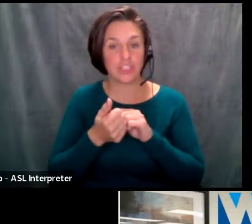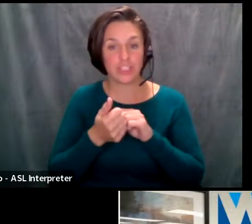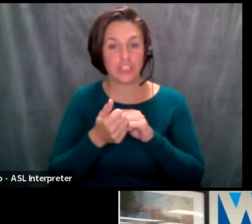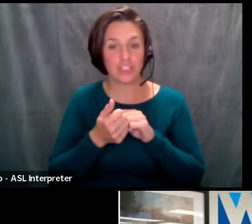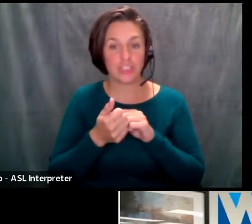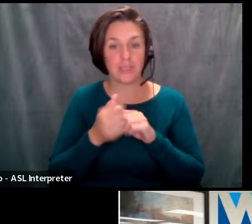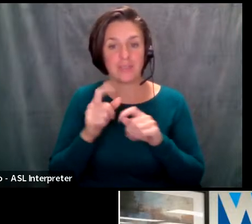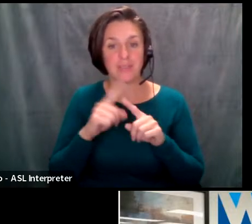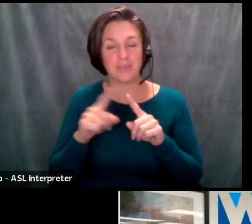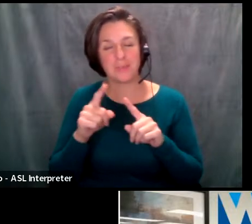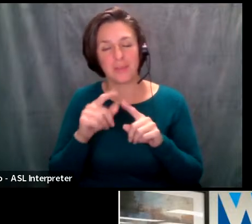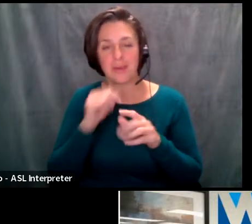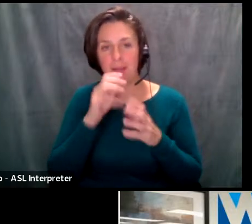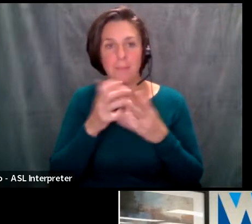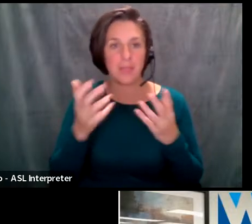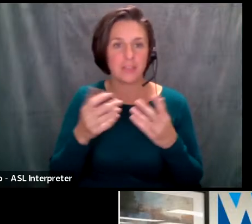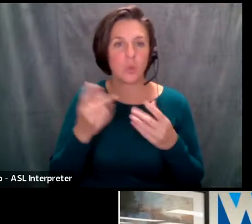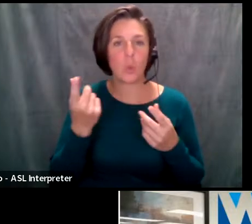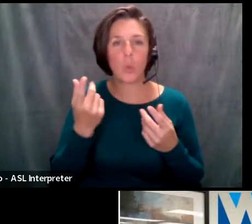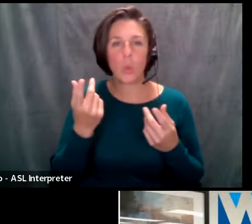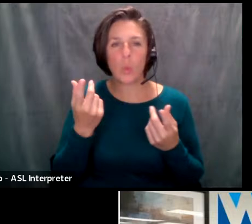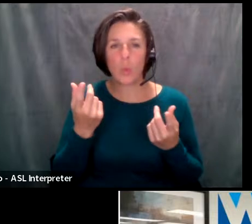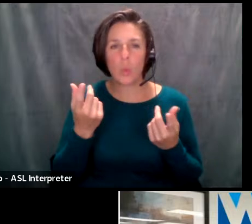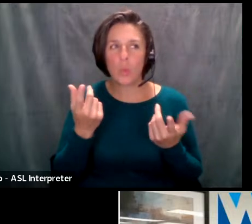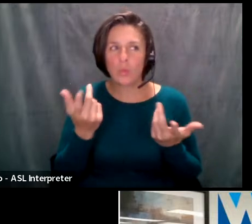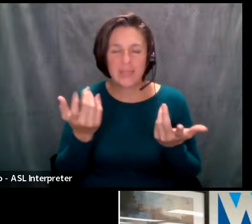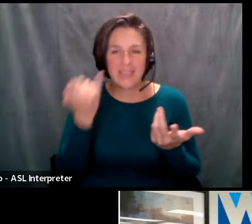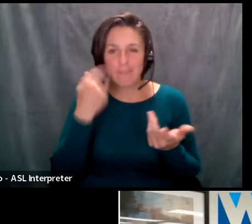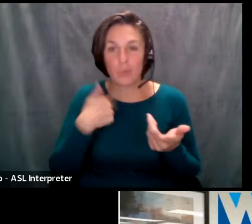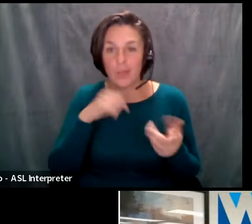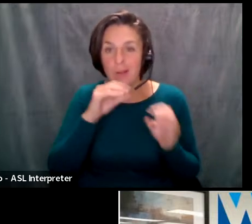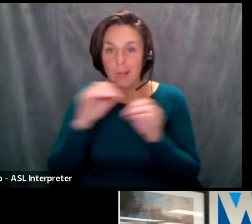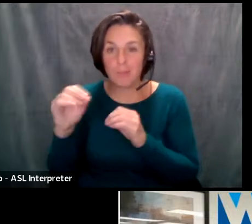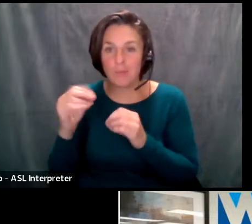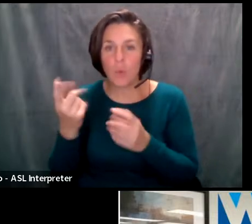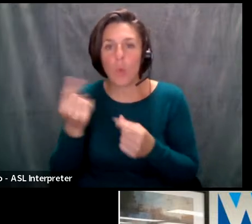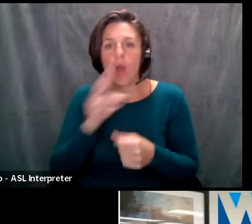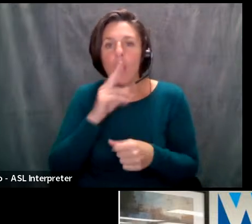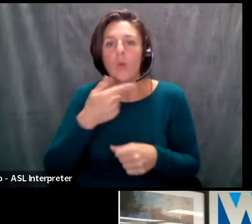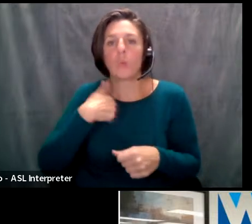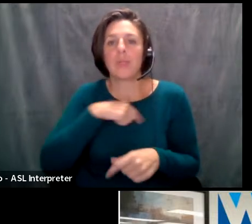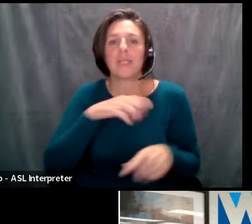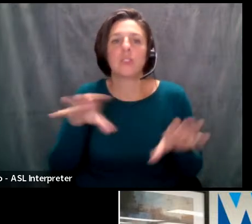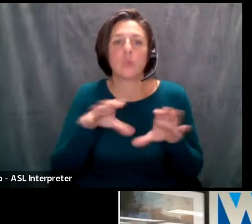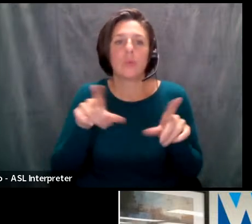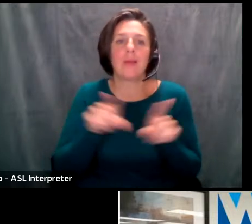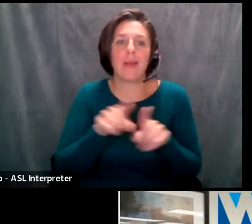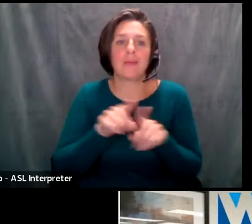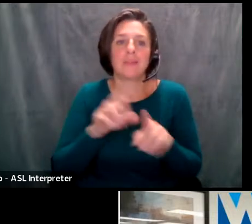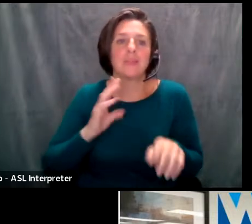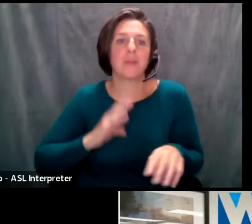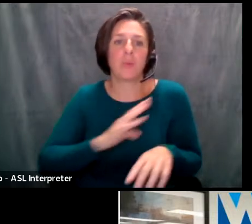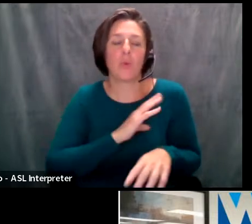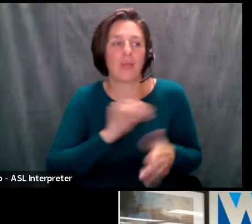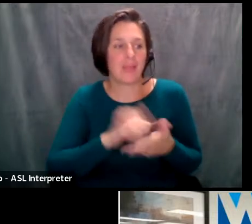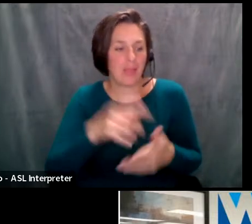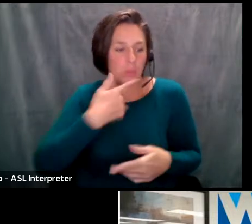needle, what are we doing as a board that we need to think about the practices that we're